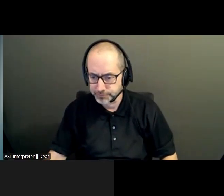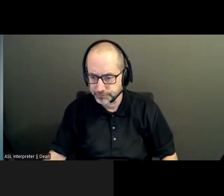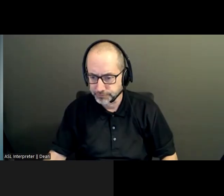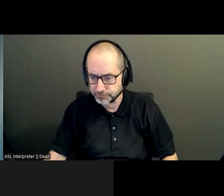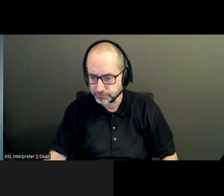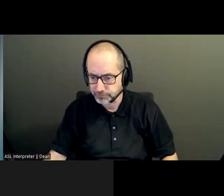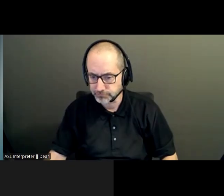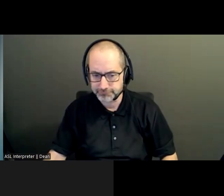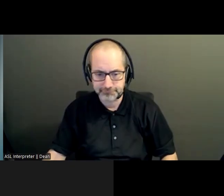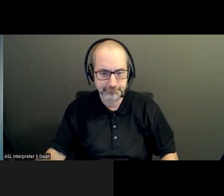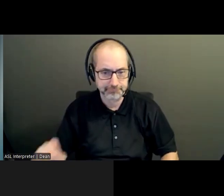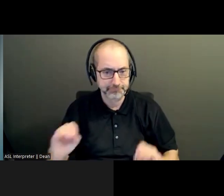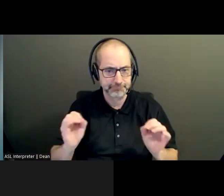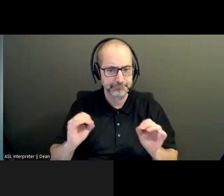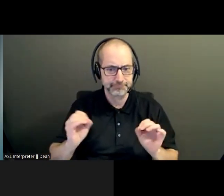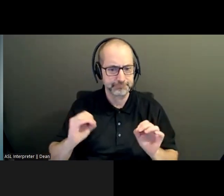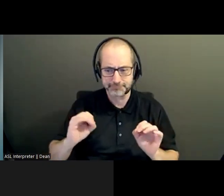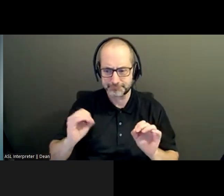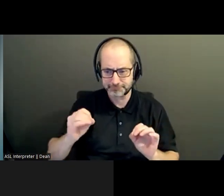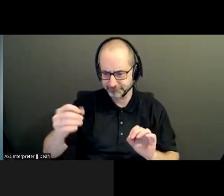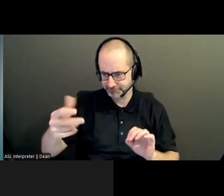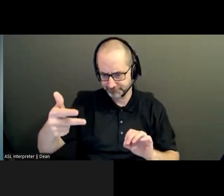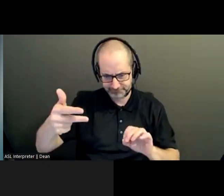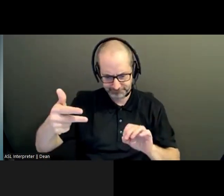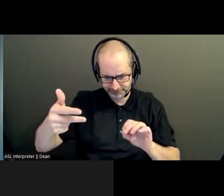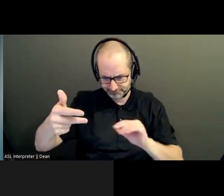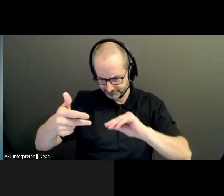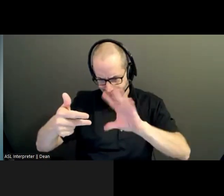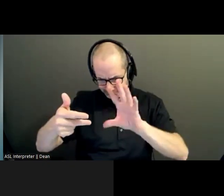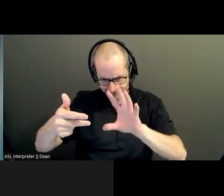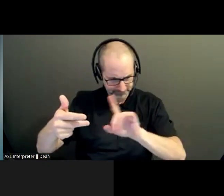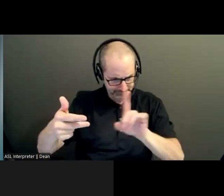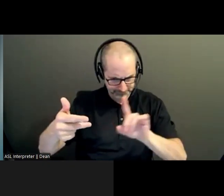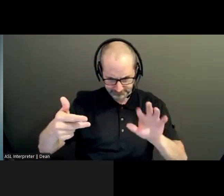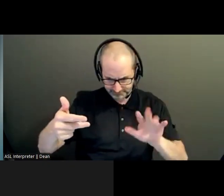There's no video icon for me to click.